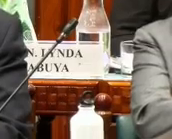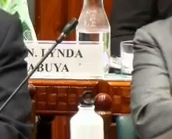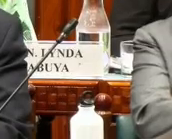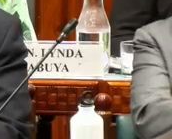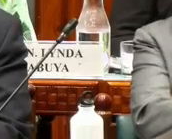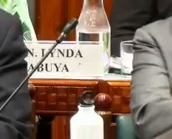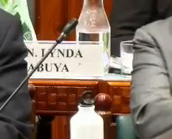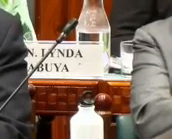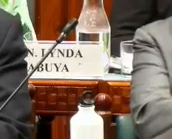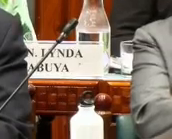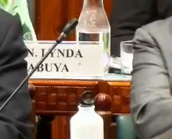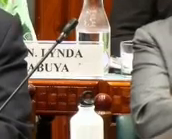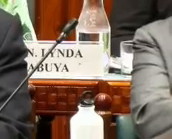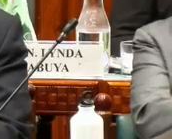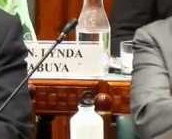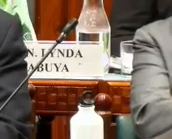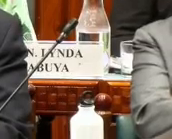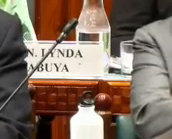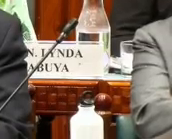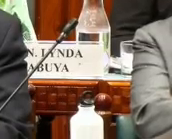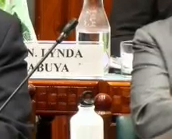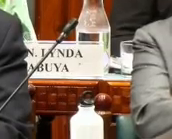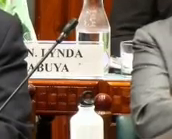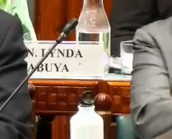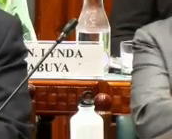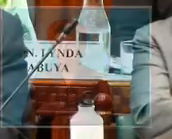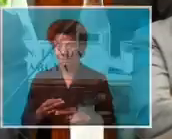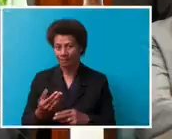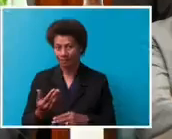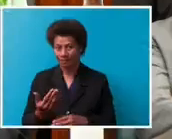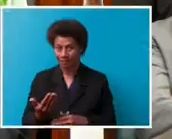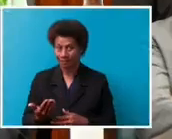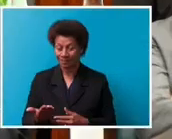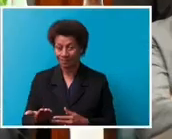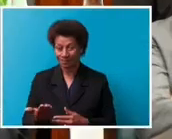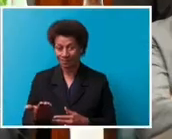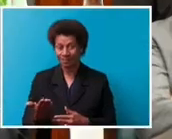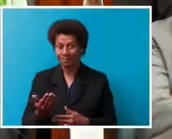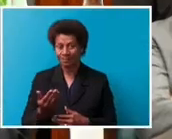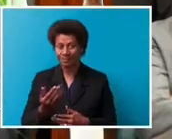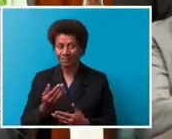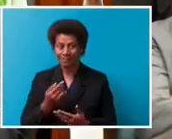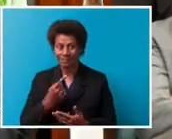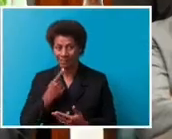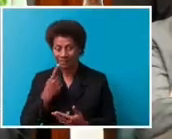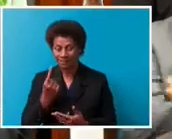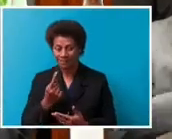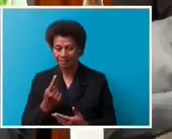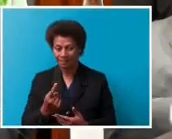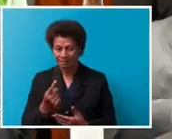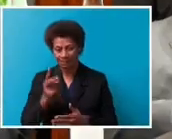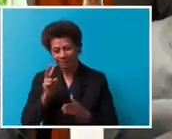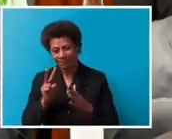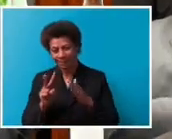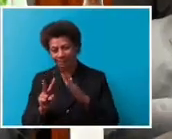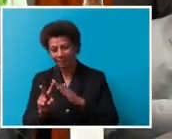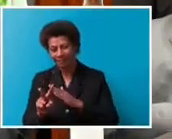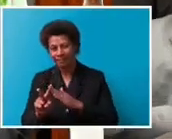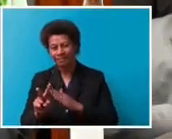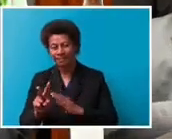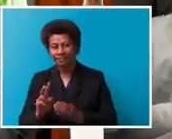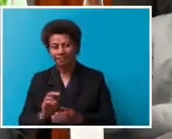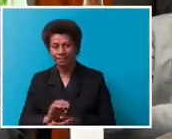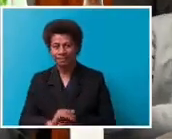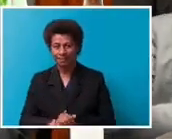and President of Fiji, deserves our sincere gratitude for his inspiring and visionary speech,